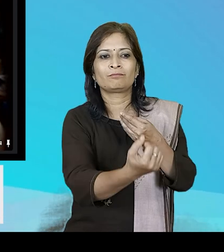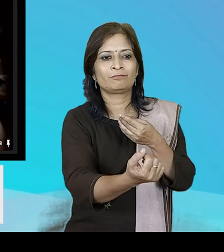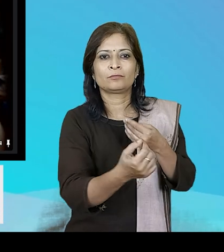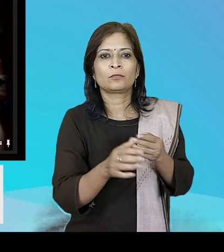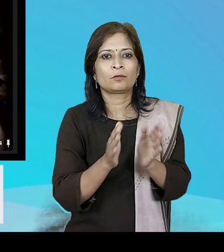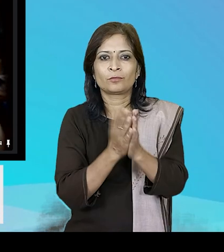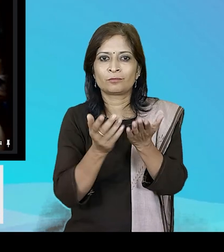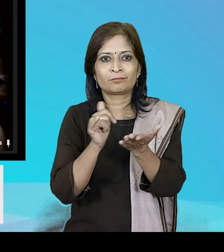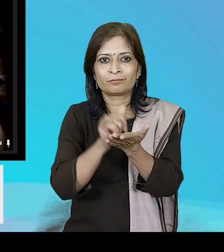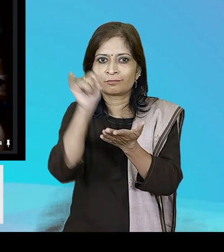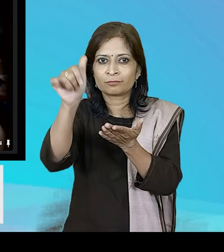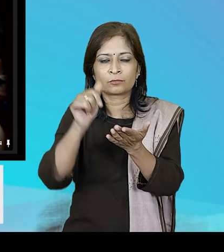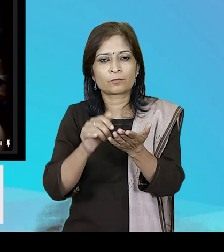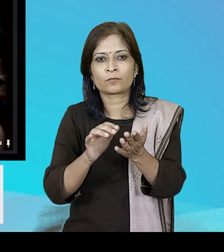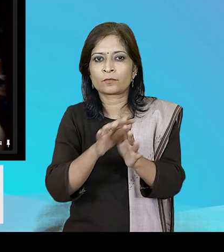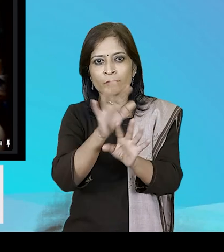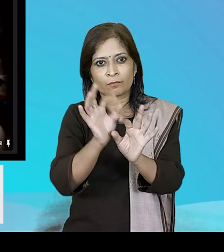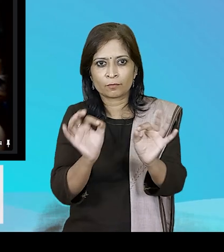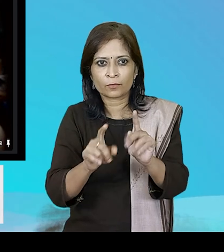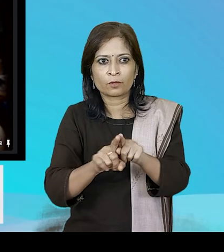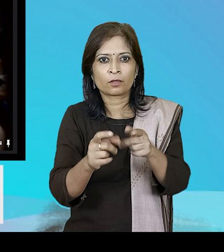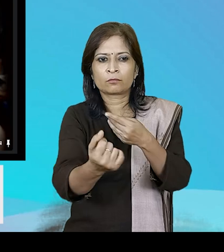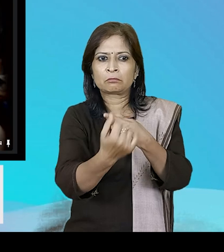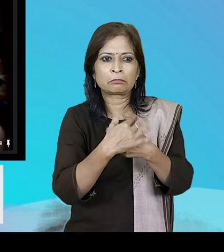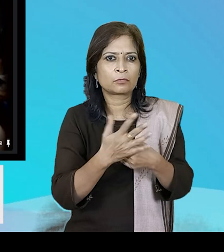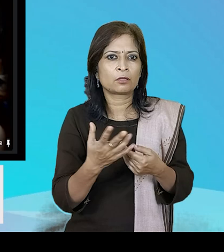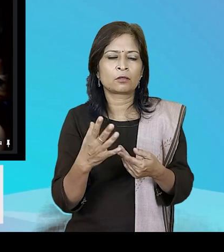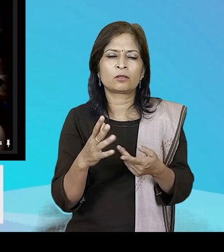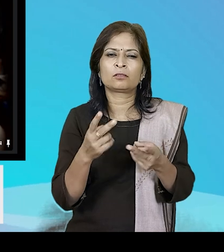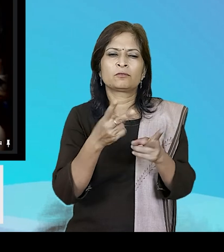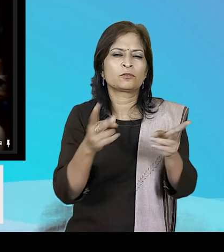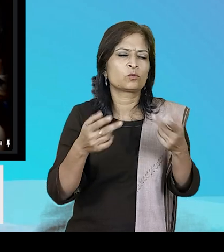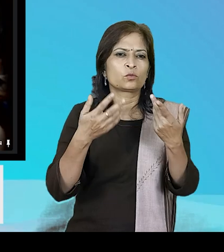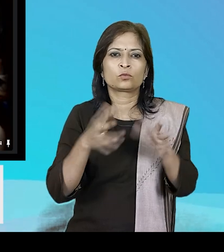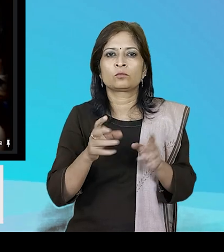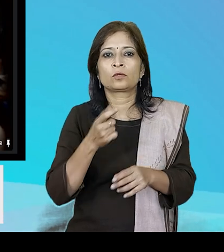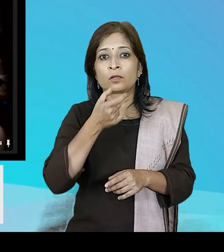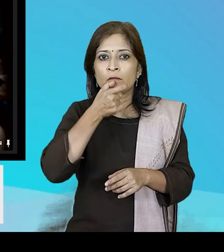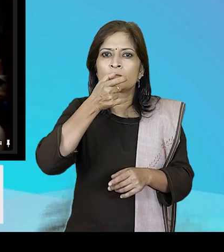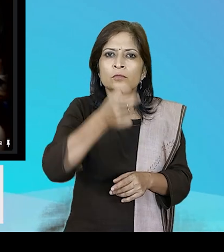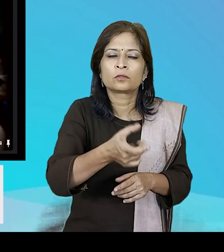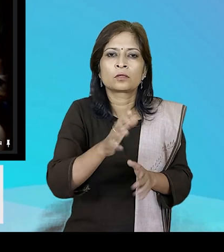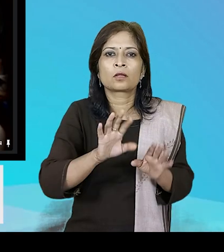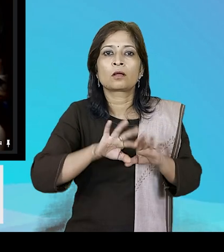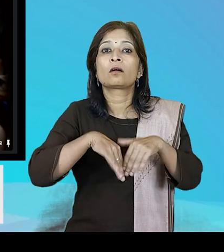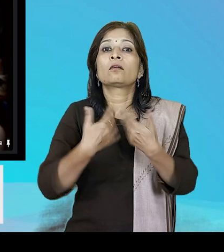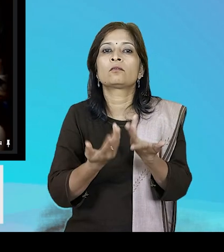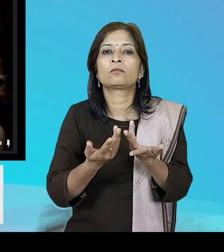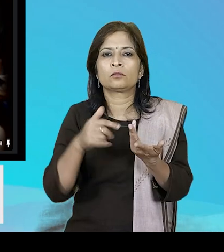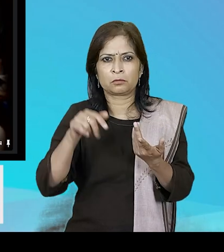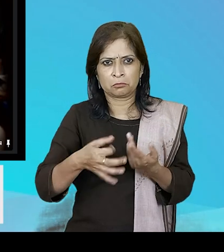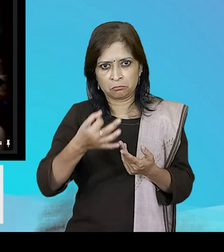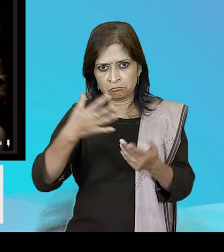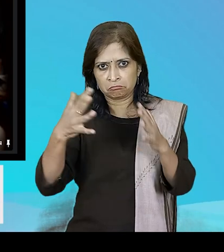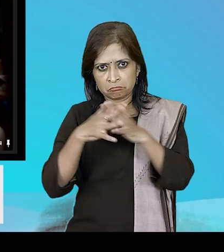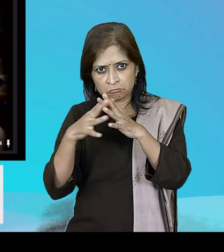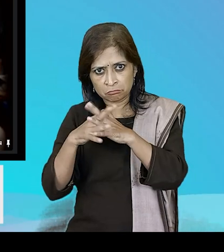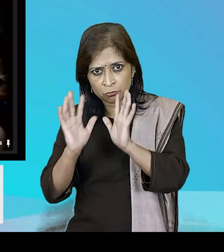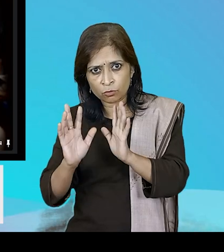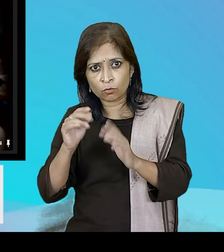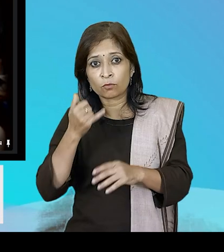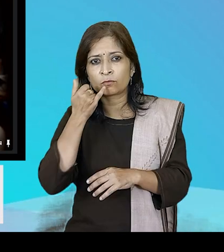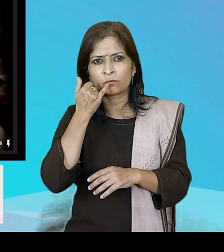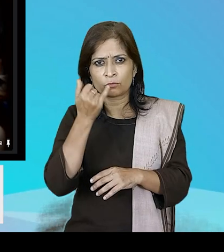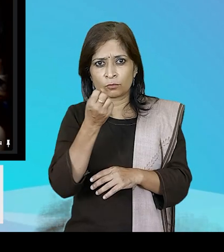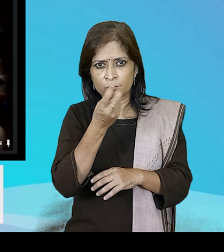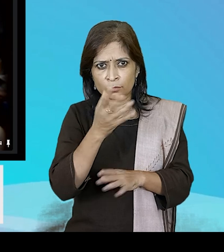the delivery or any regarding passport. So, where should we contact? Is there any specific website or a contact